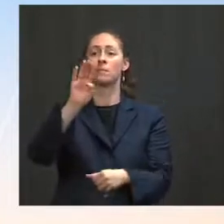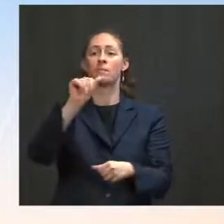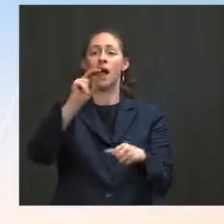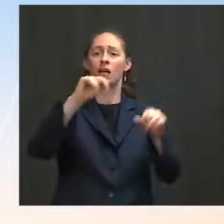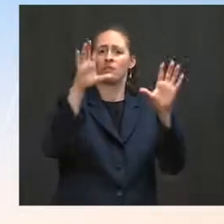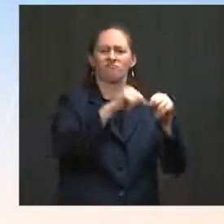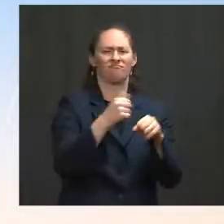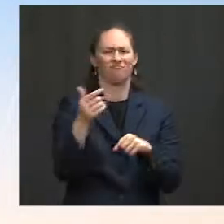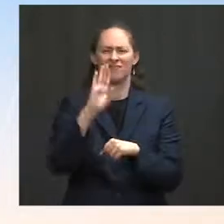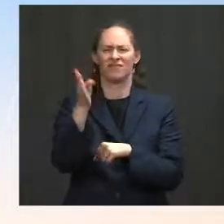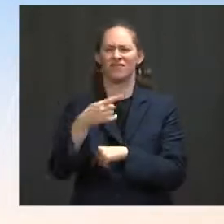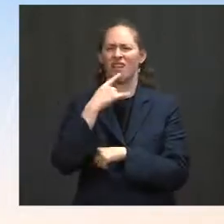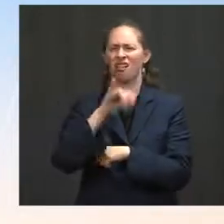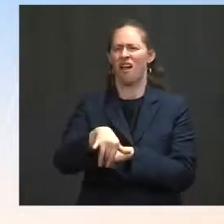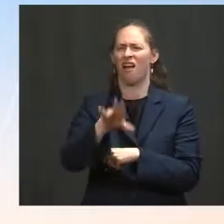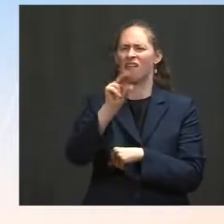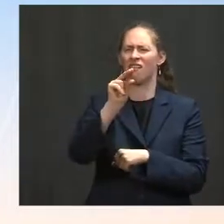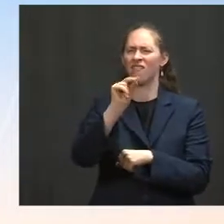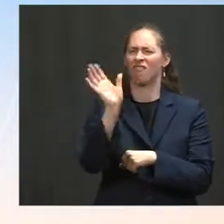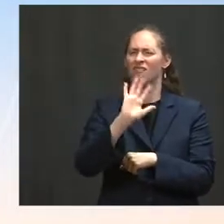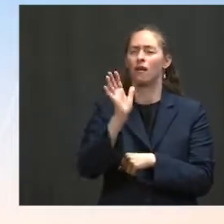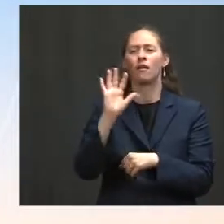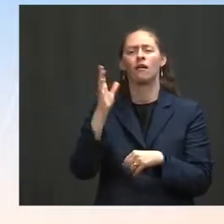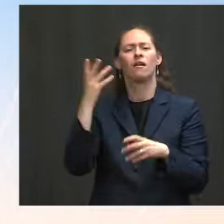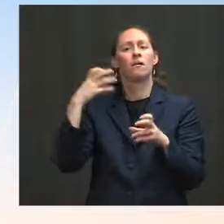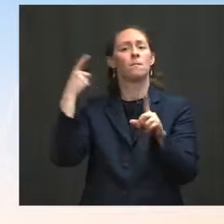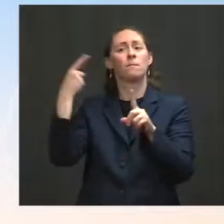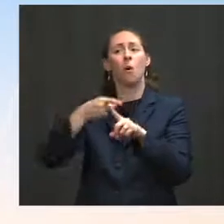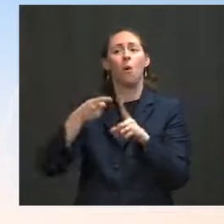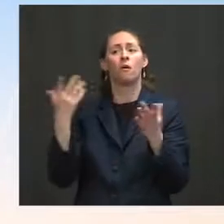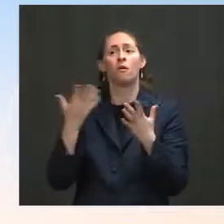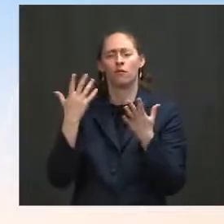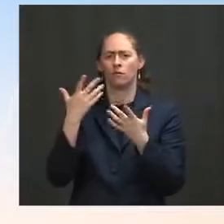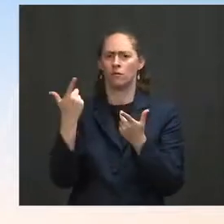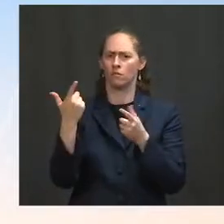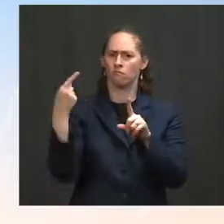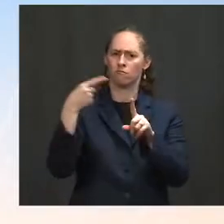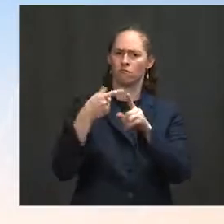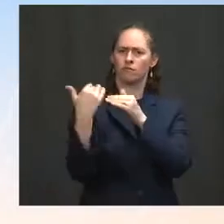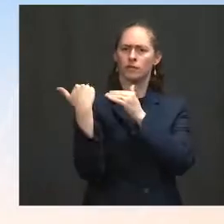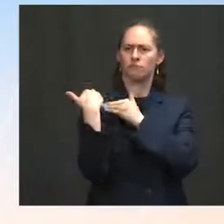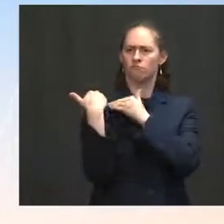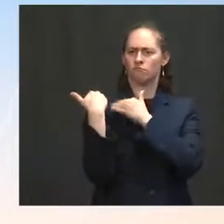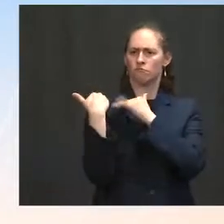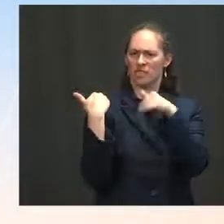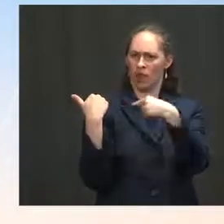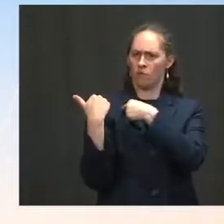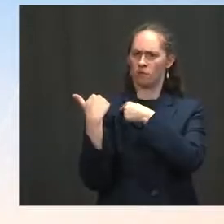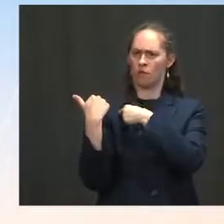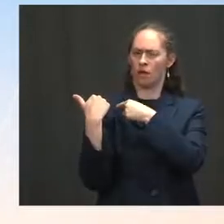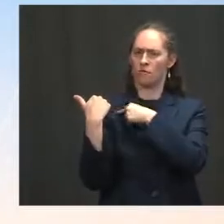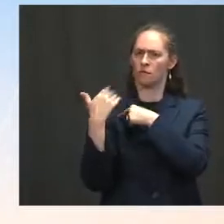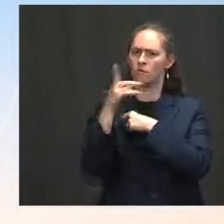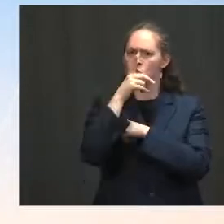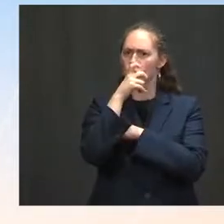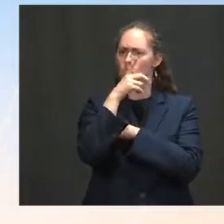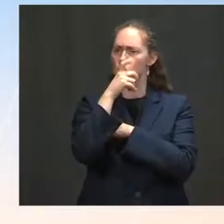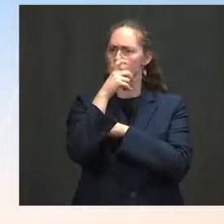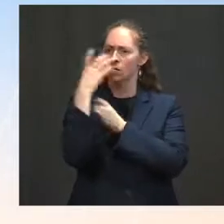was trying to convey, was that there's a responsibility, and the responsibility now lies in the hands of the Afghans. We